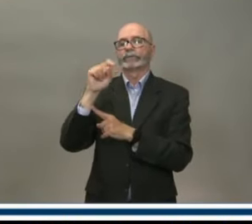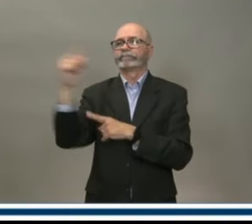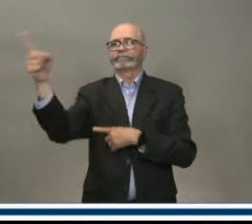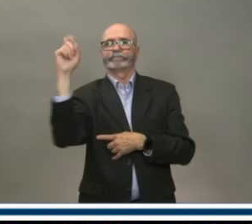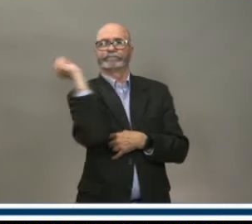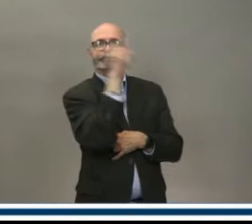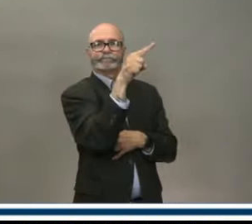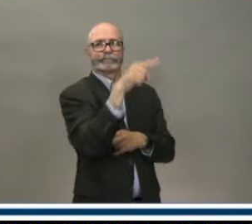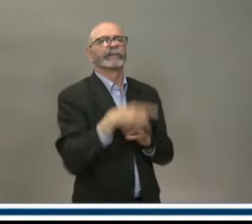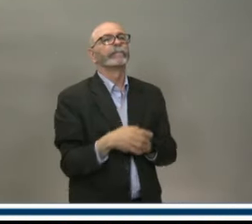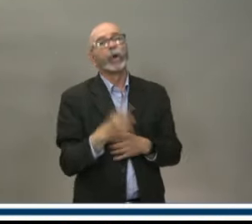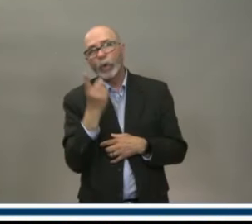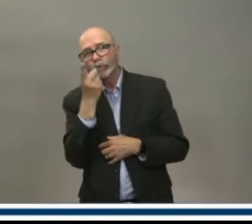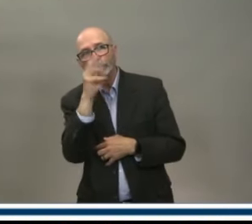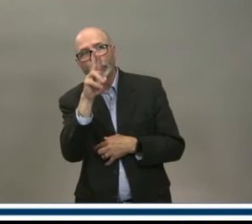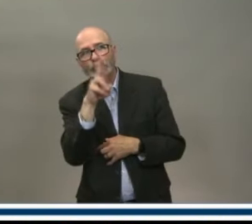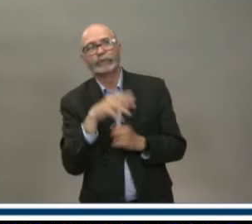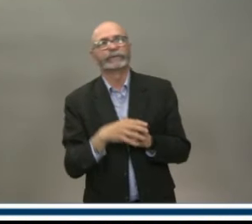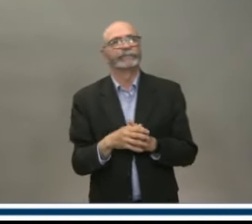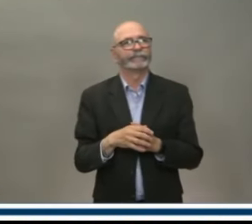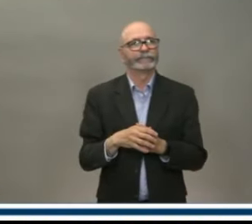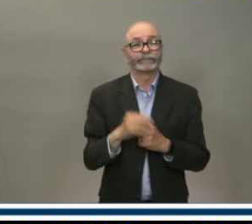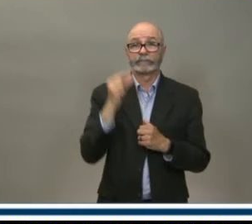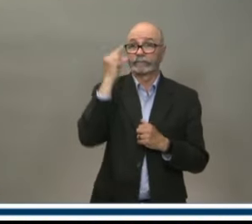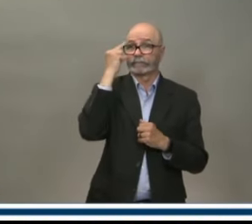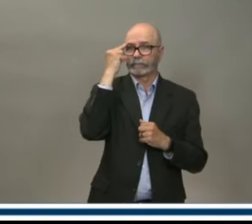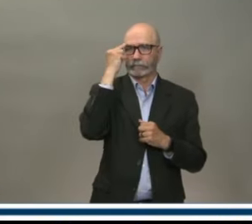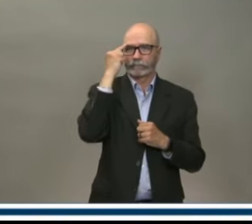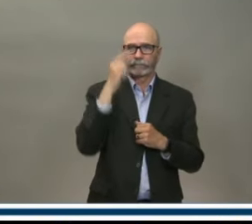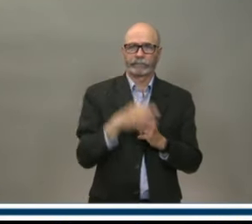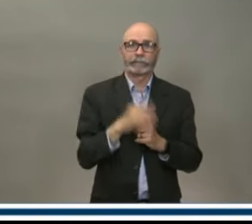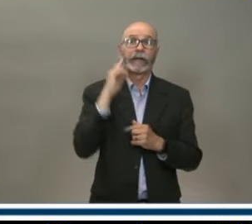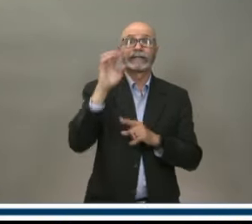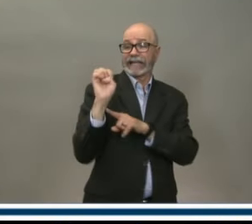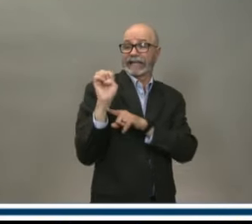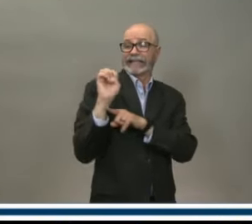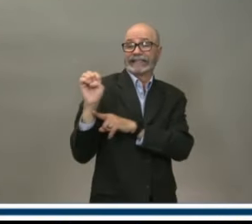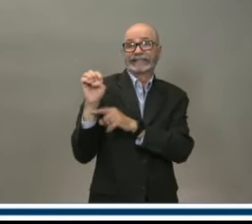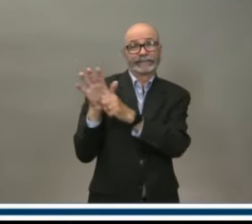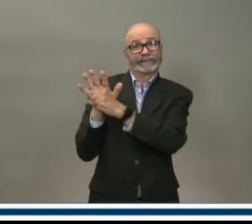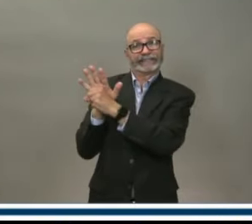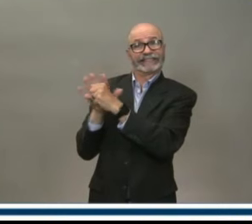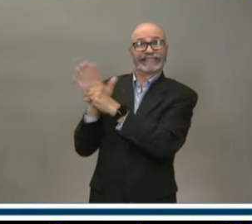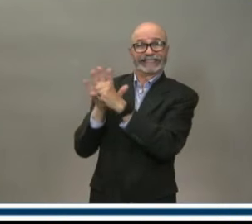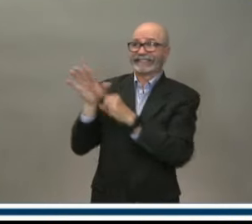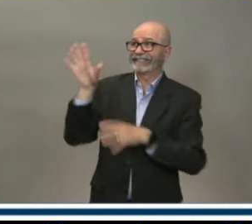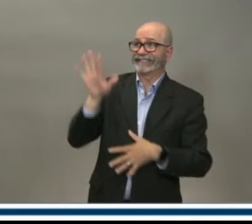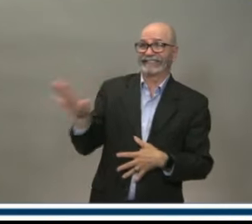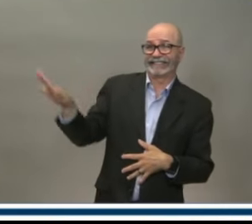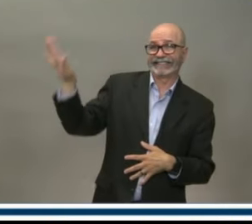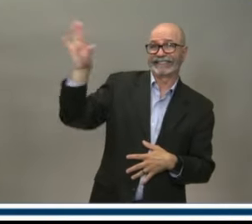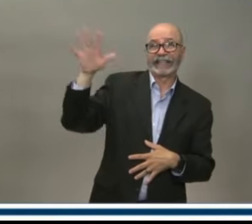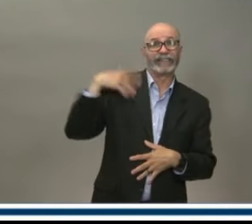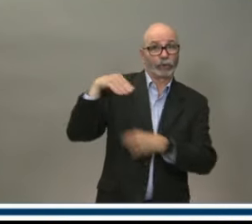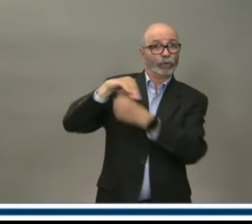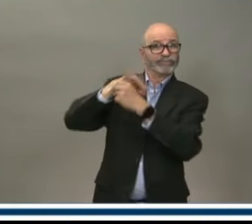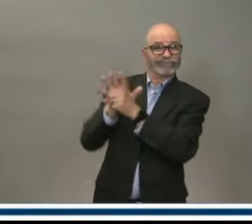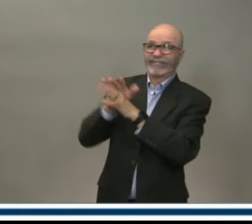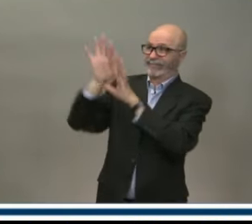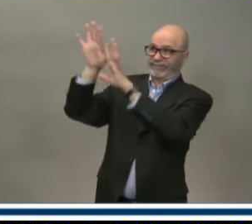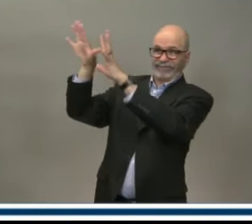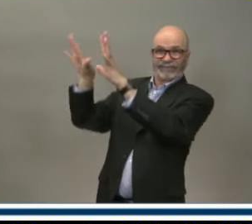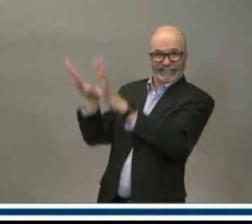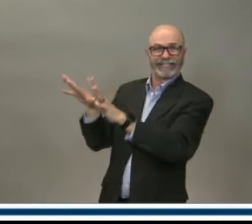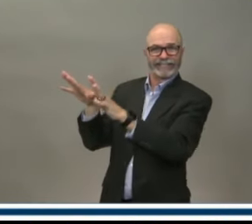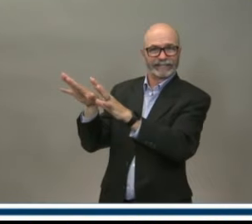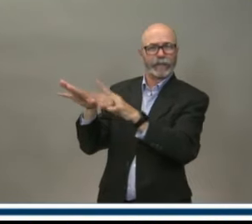please. In the eastern region, for the most part, confirmed COVID cases have only been increasing by one